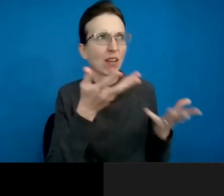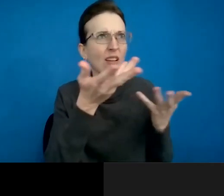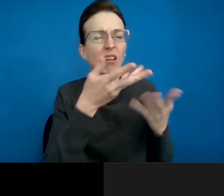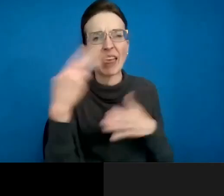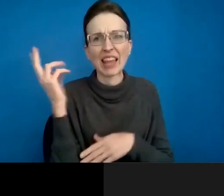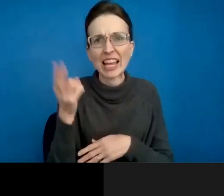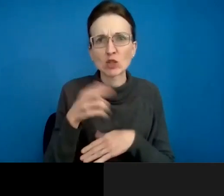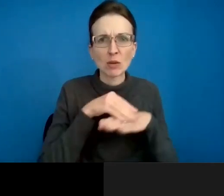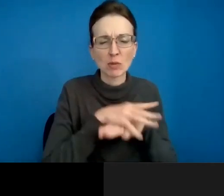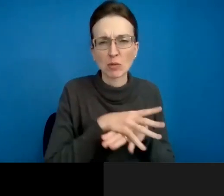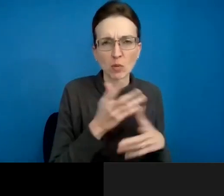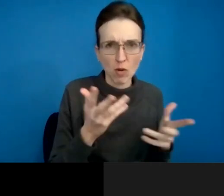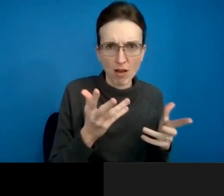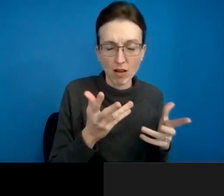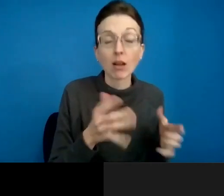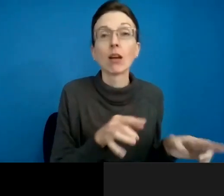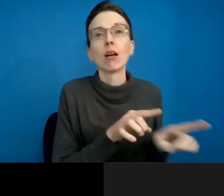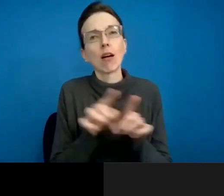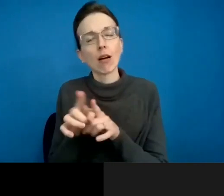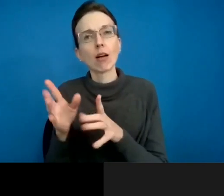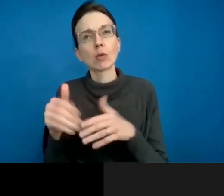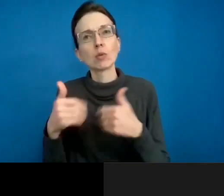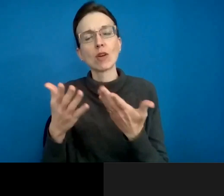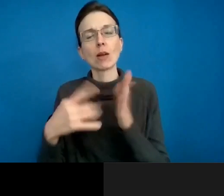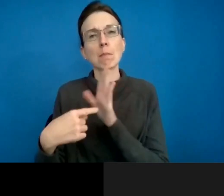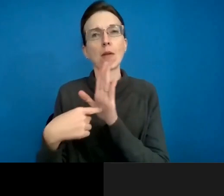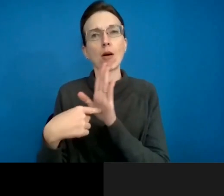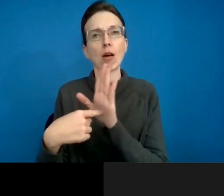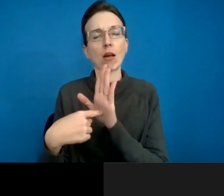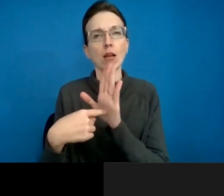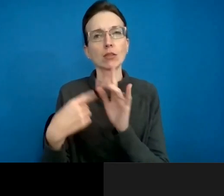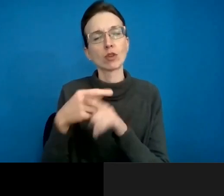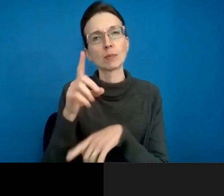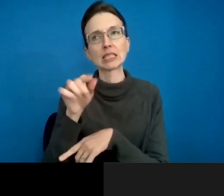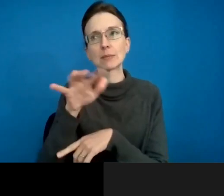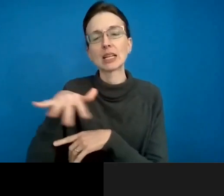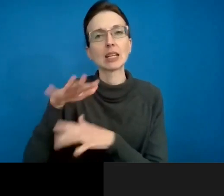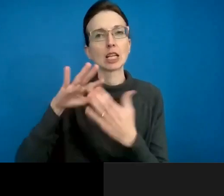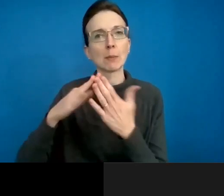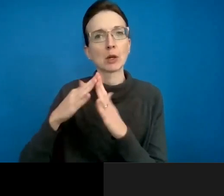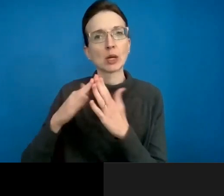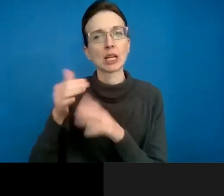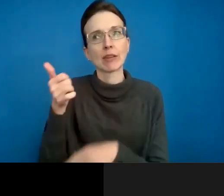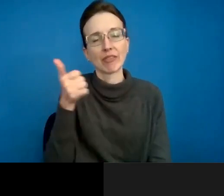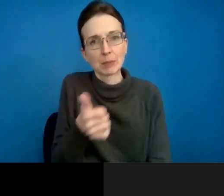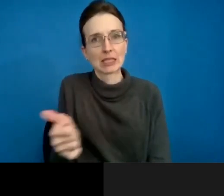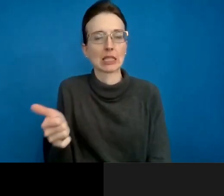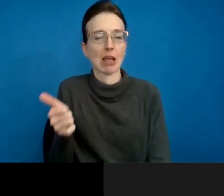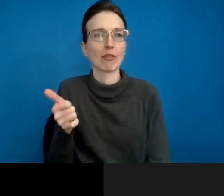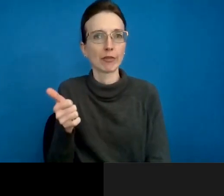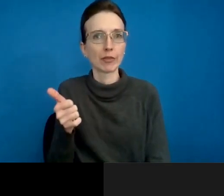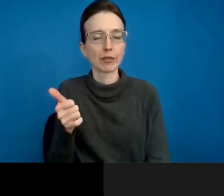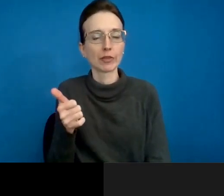it, but also helps provide different models from the disability community themselves into how